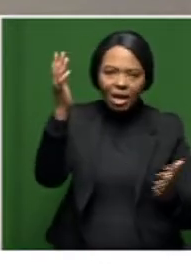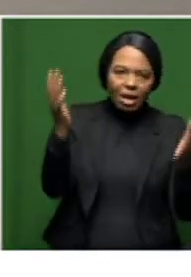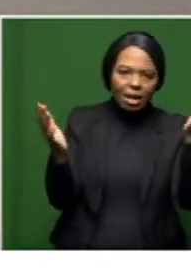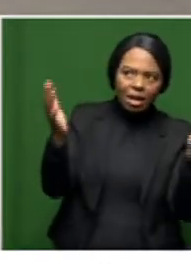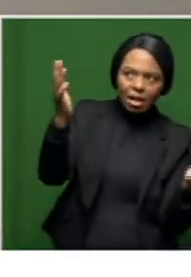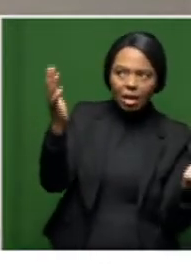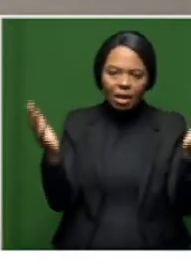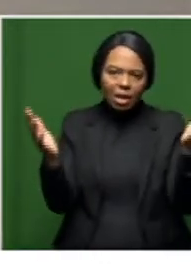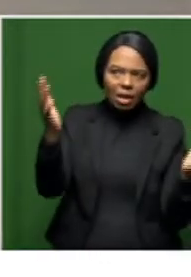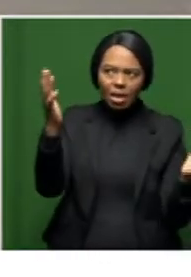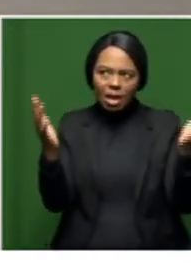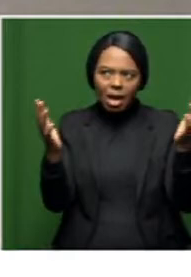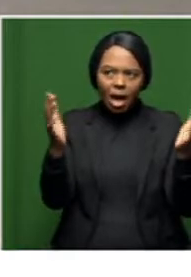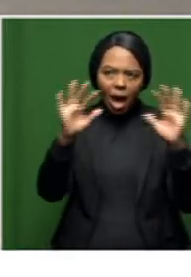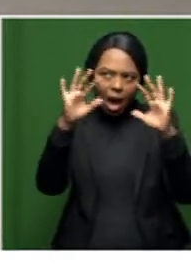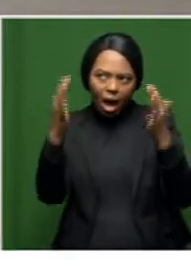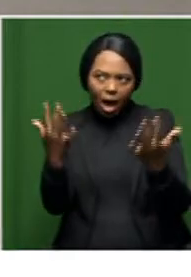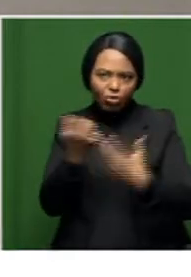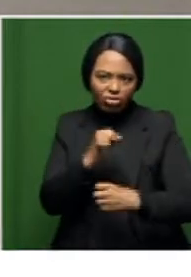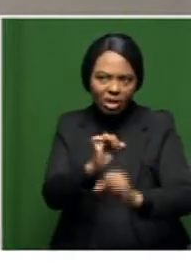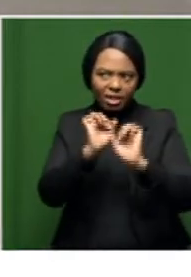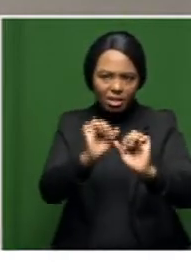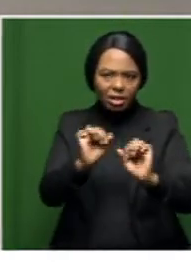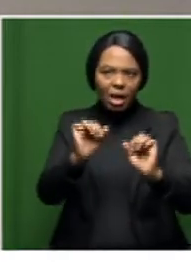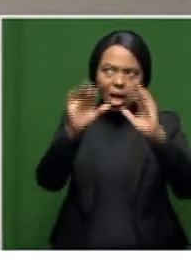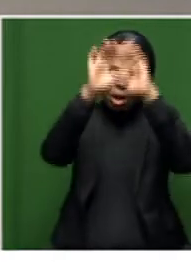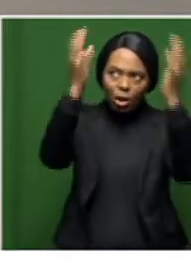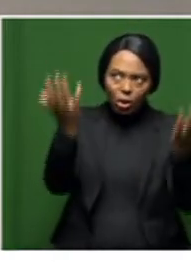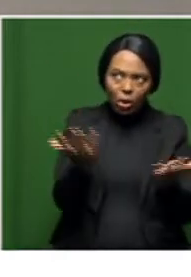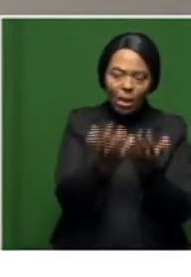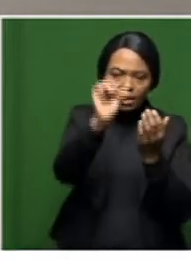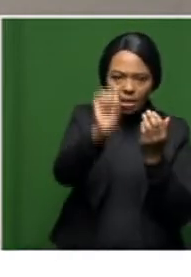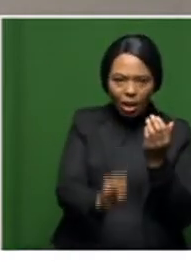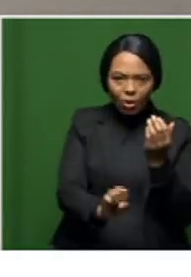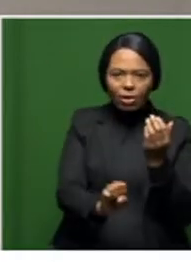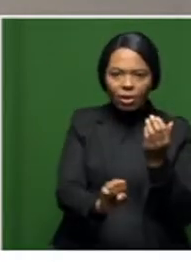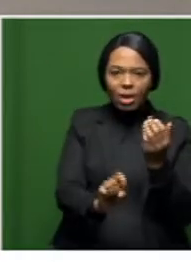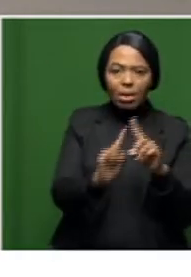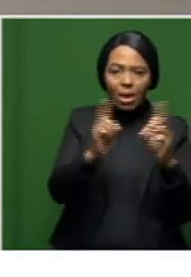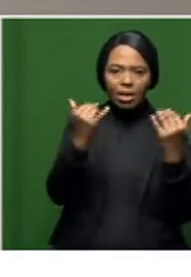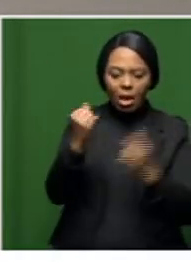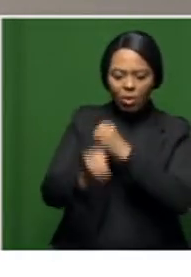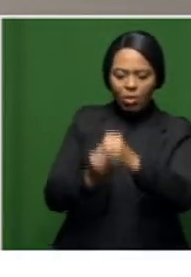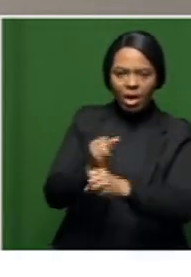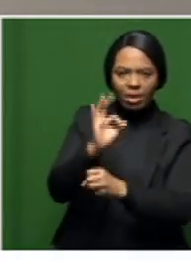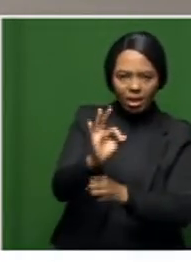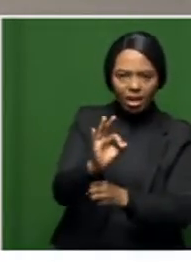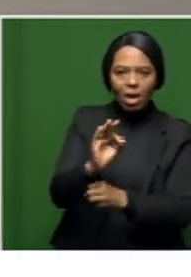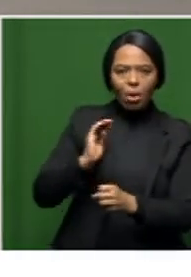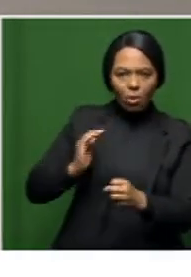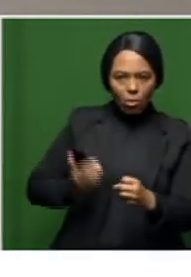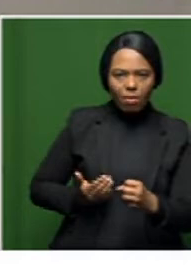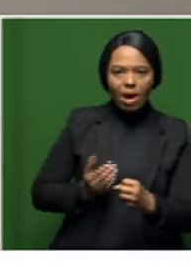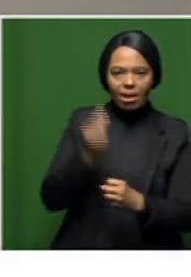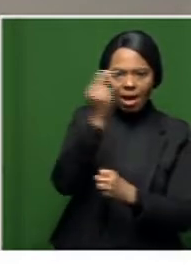that looks at the Global South. And then for the first 3 years, our theme is only focused on women artists and the 3 women scholars